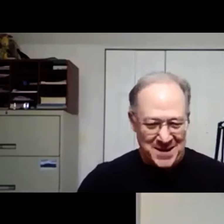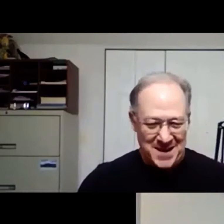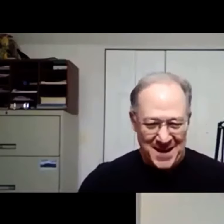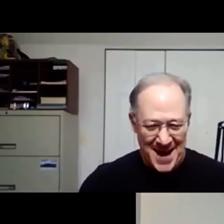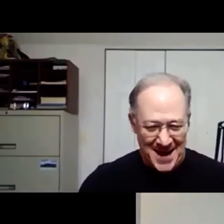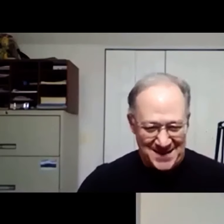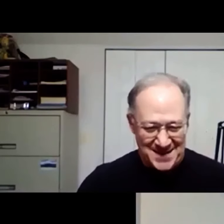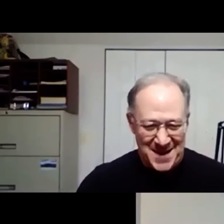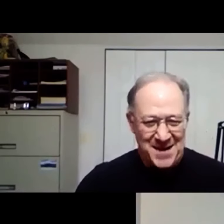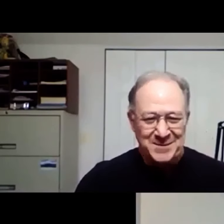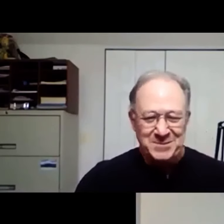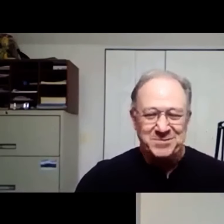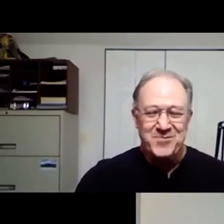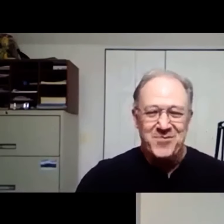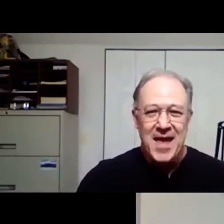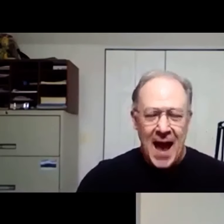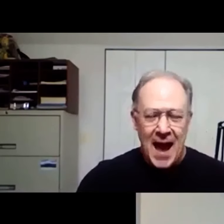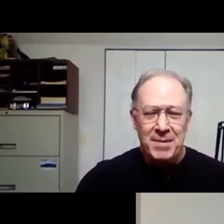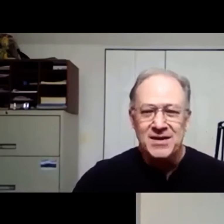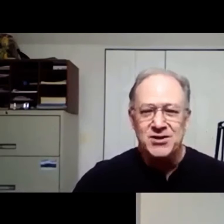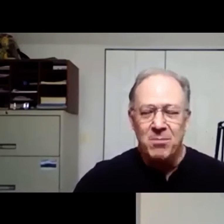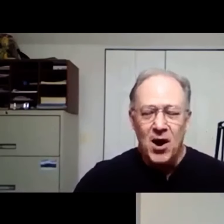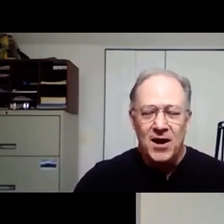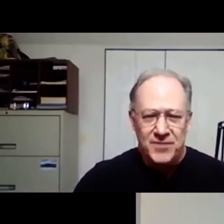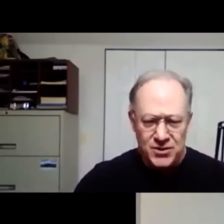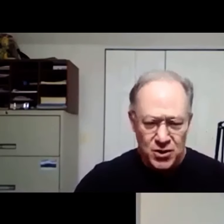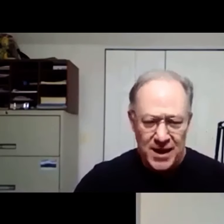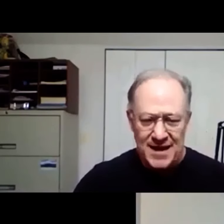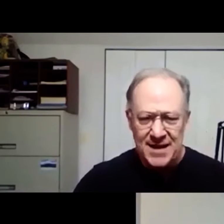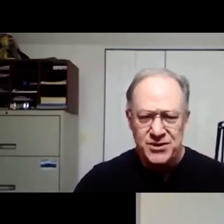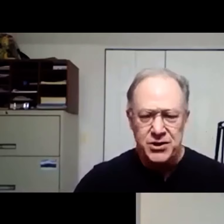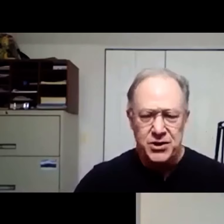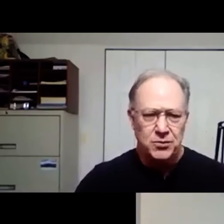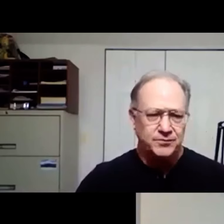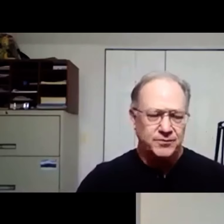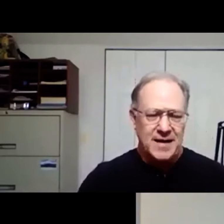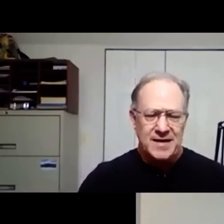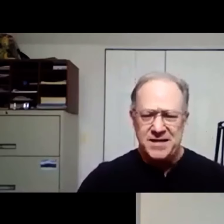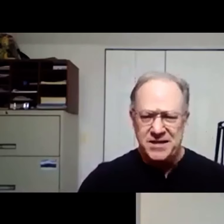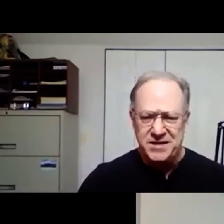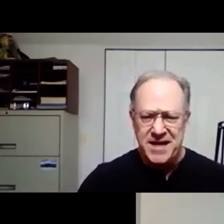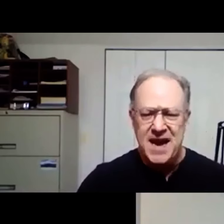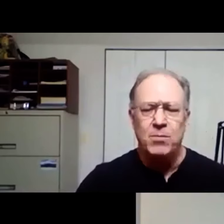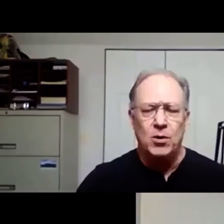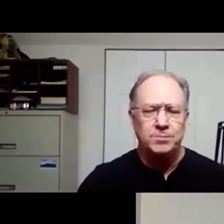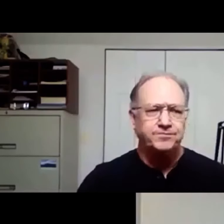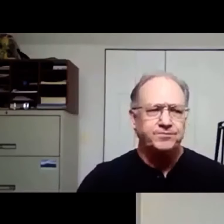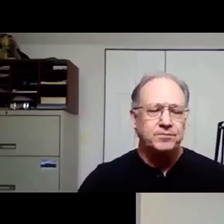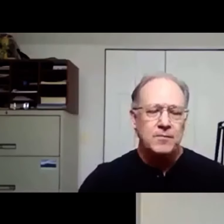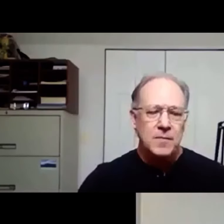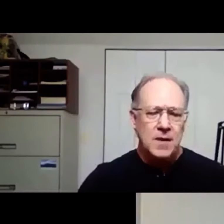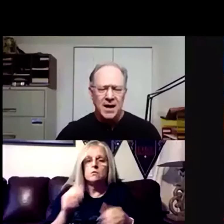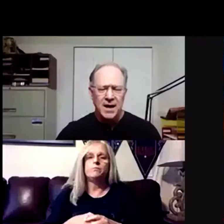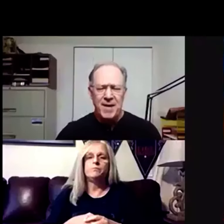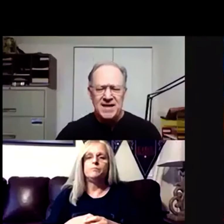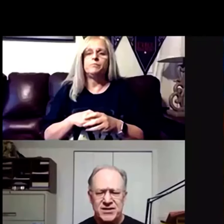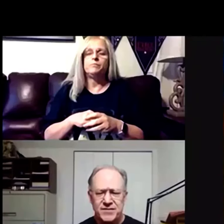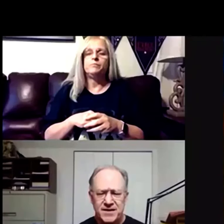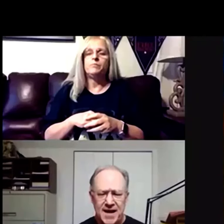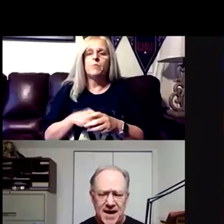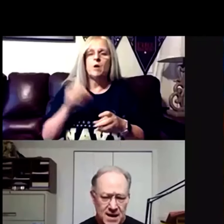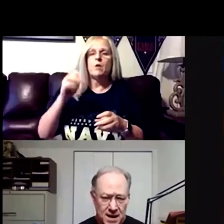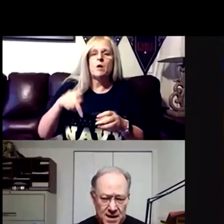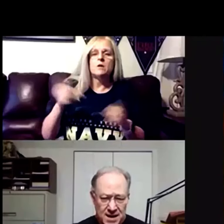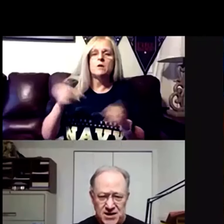Excuse me, guys. How big is the market that you're getting into, and is it sustainable?